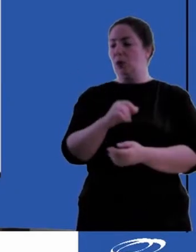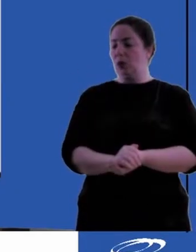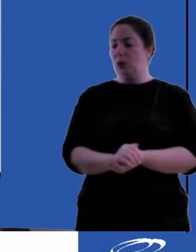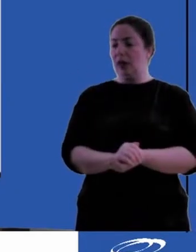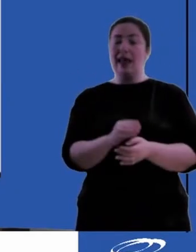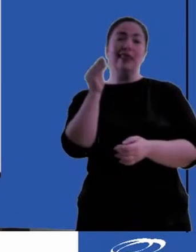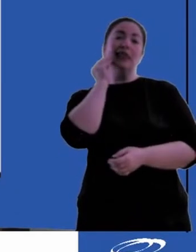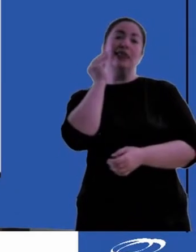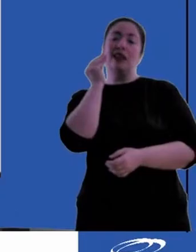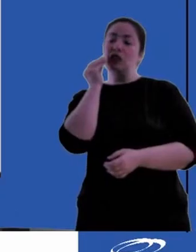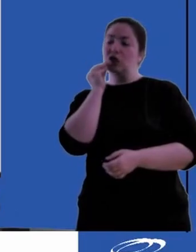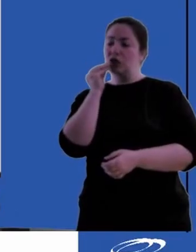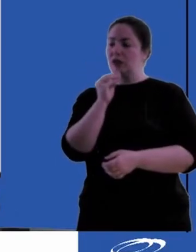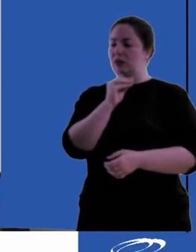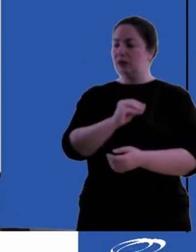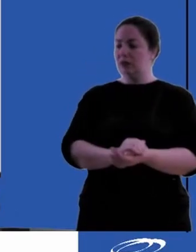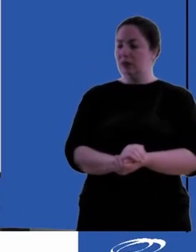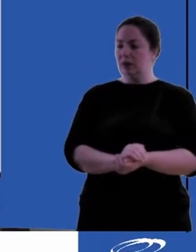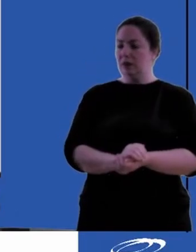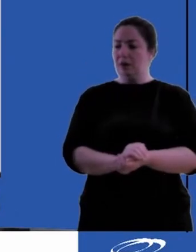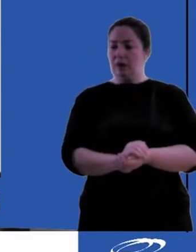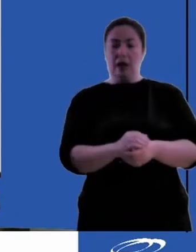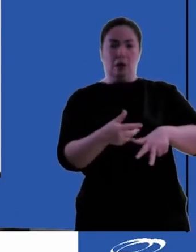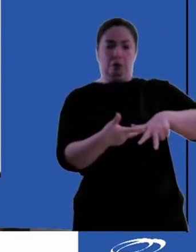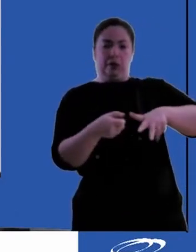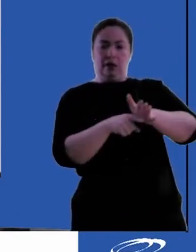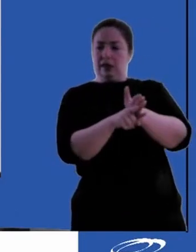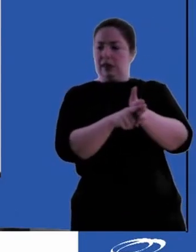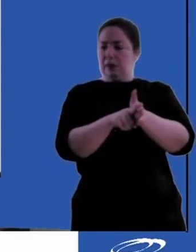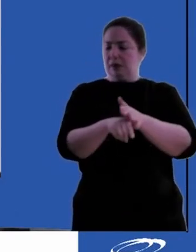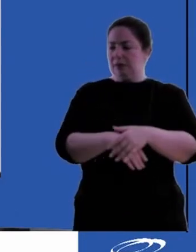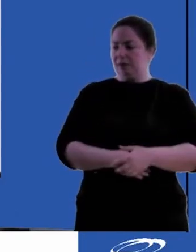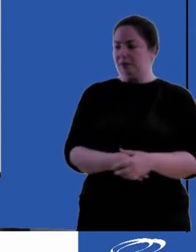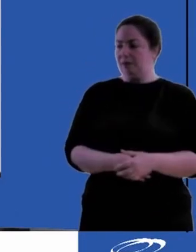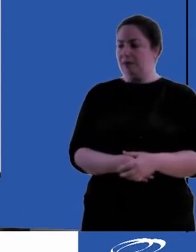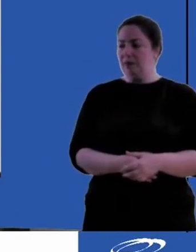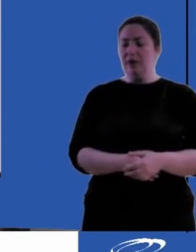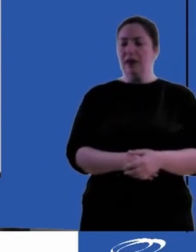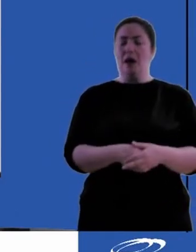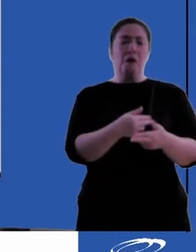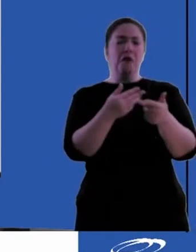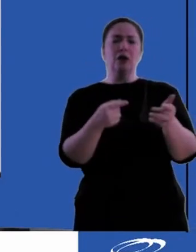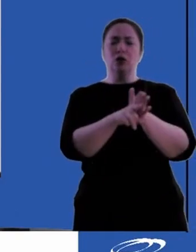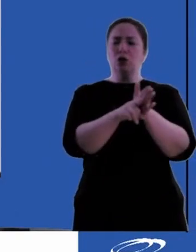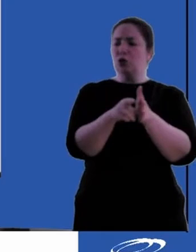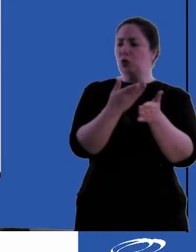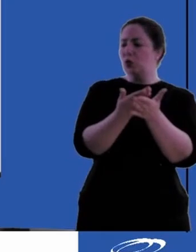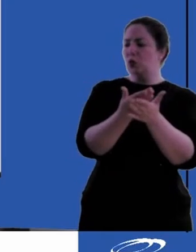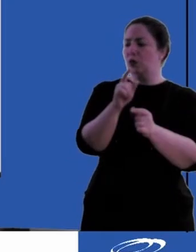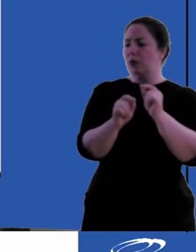periprosthetic joint infection. I think this is great, and we have a number of studies that look at the performance